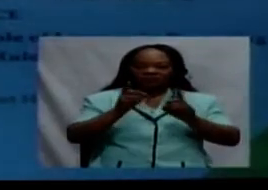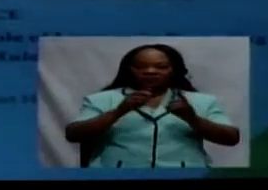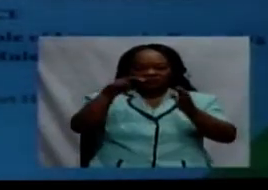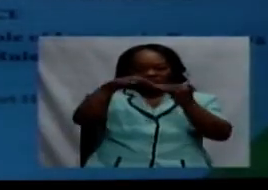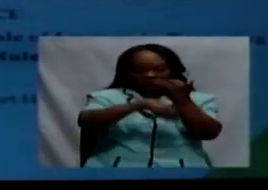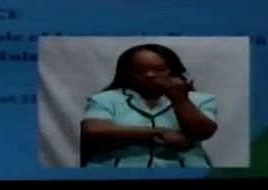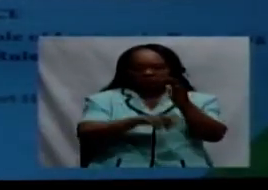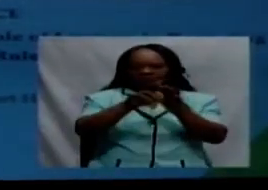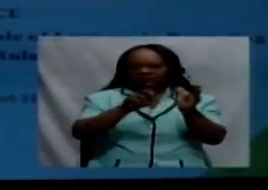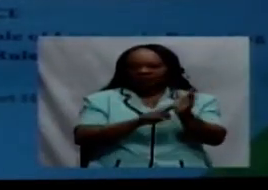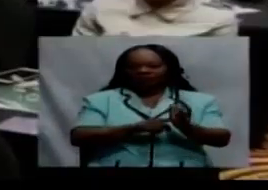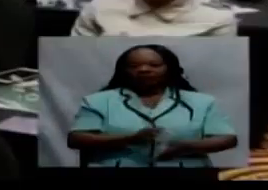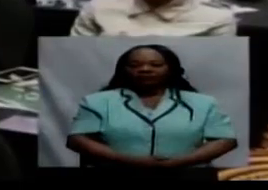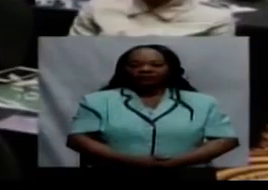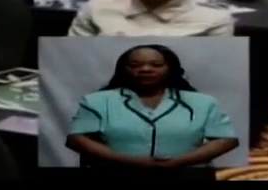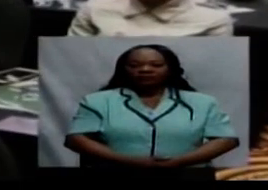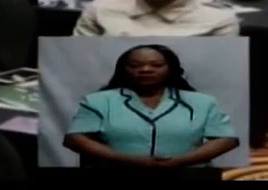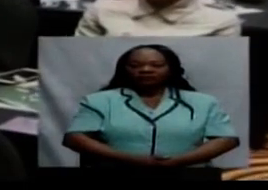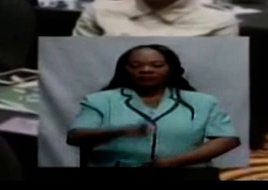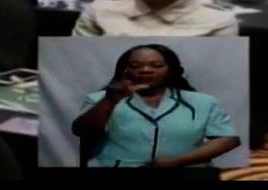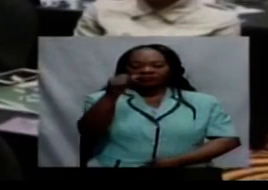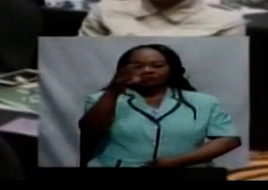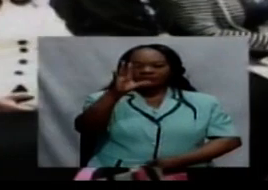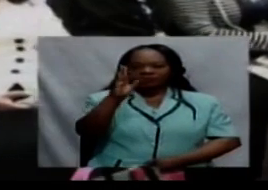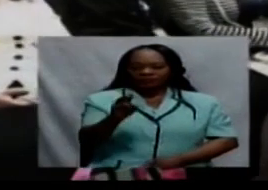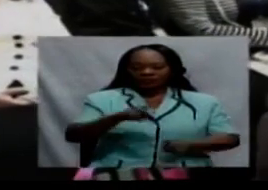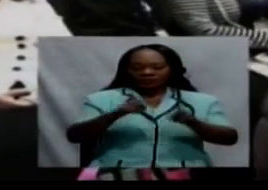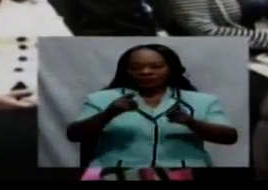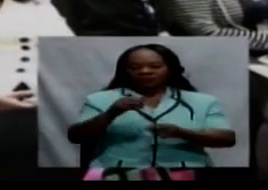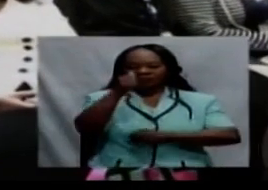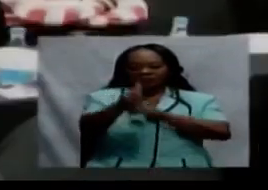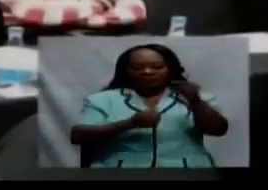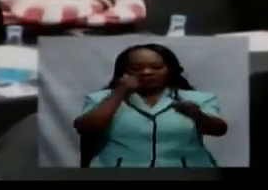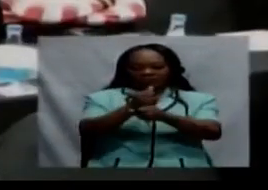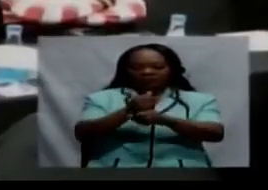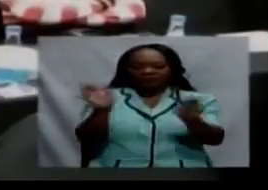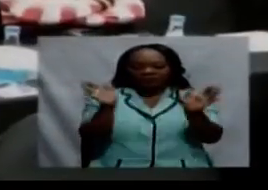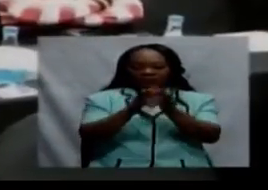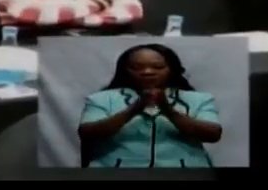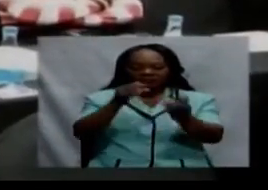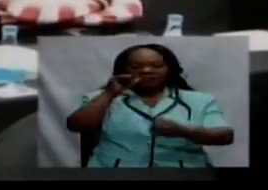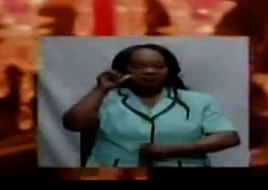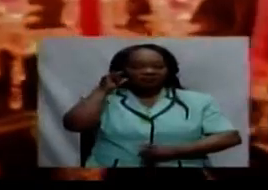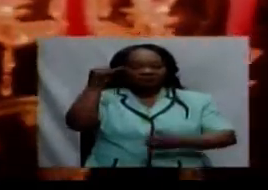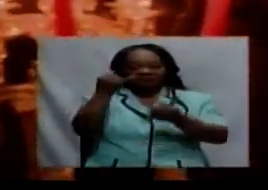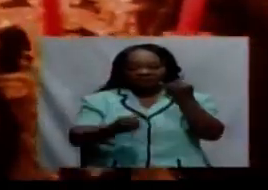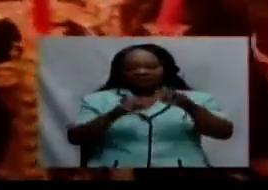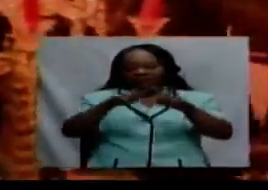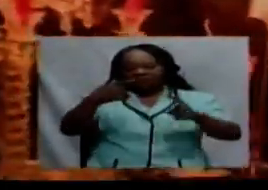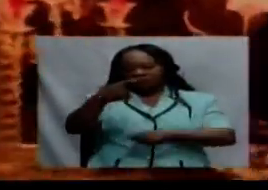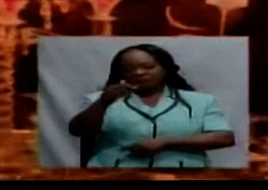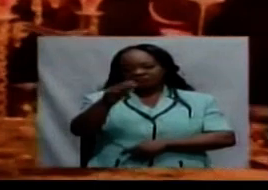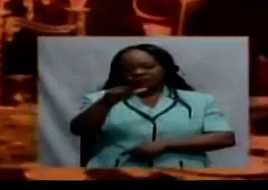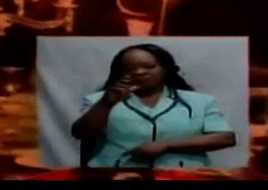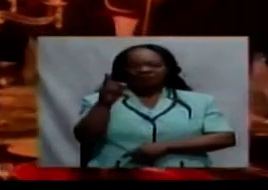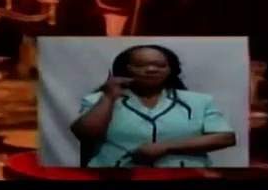The 2017 Law Association of Zambia Annual Law Conference and Annual General Meeting came to an end yesterday with a gala dinner